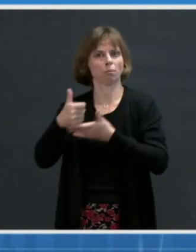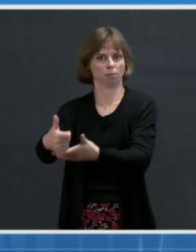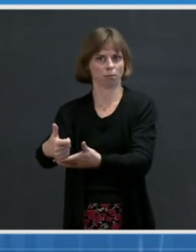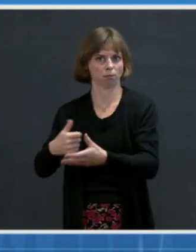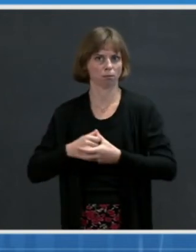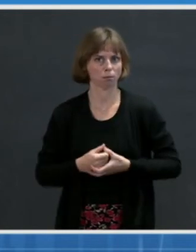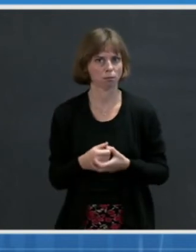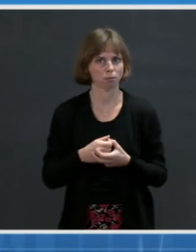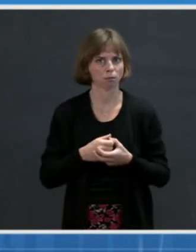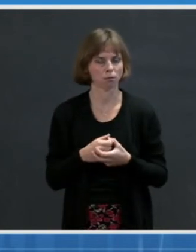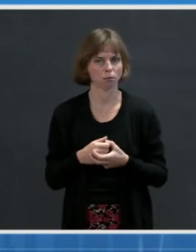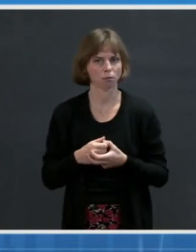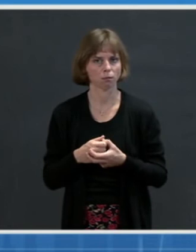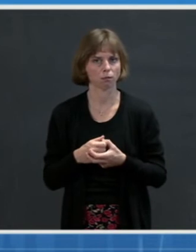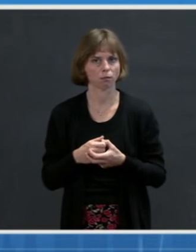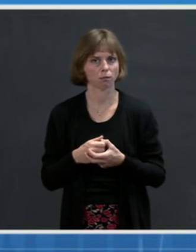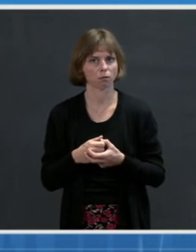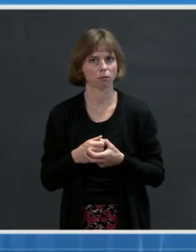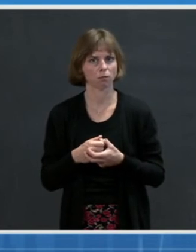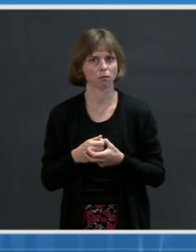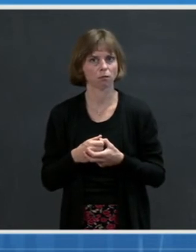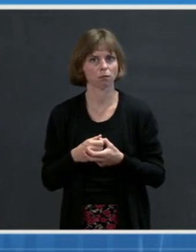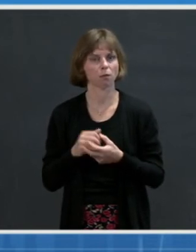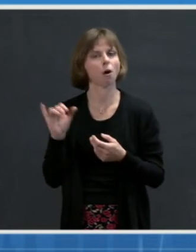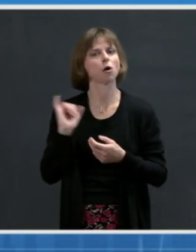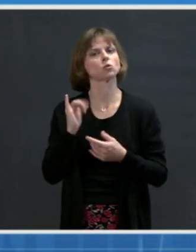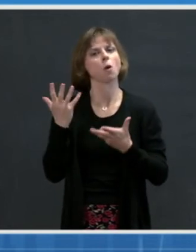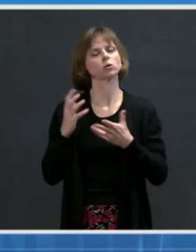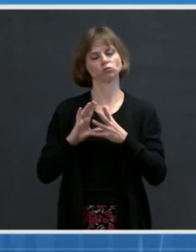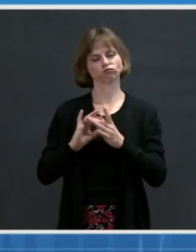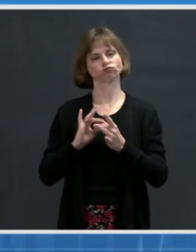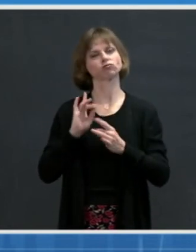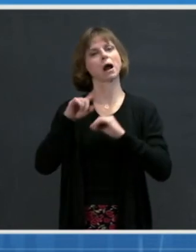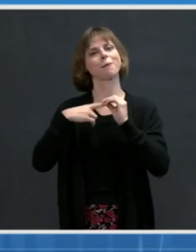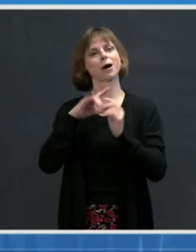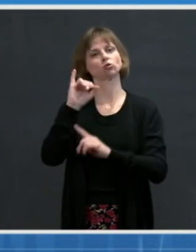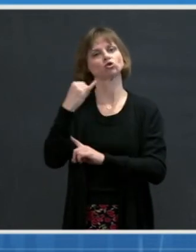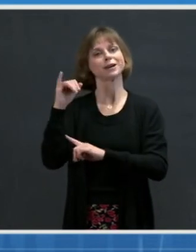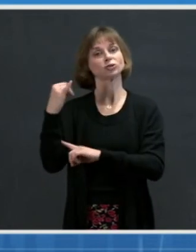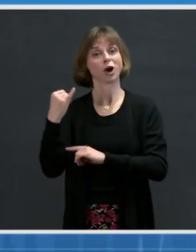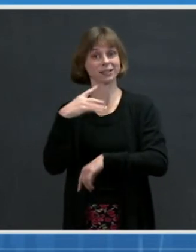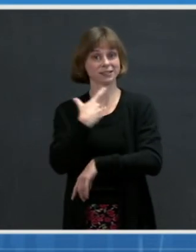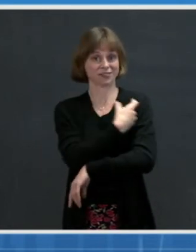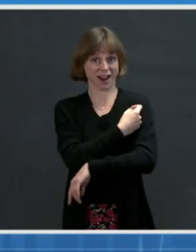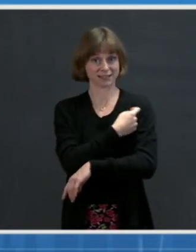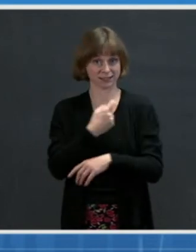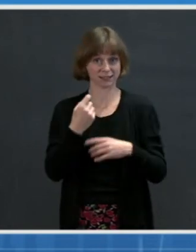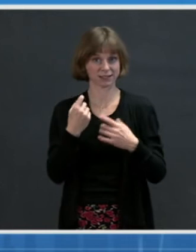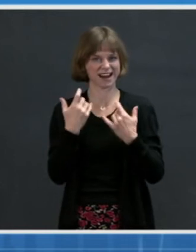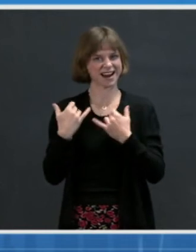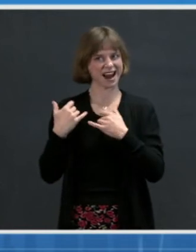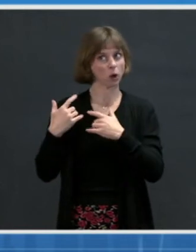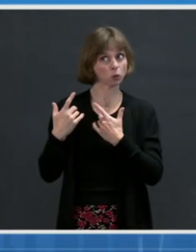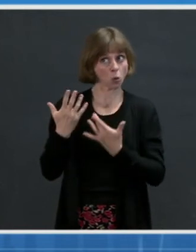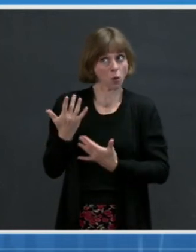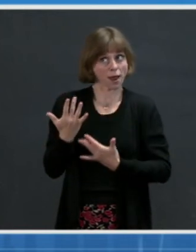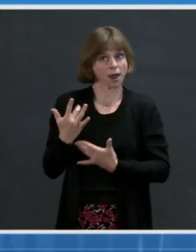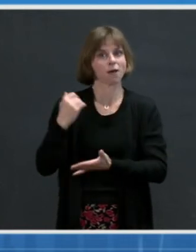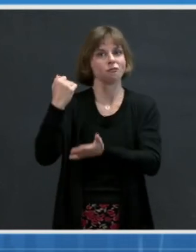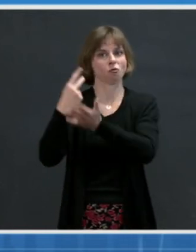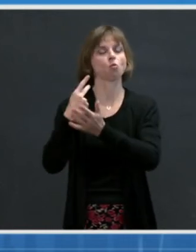I also want to spend a couple of minutes on our plans for the Johnson & Johnson vaccine, which is currently pending approval for emergency